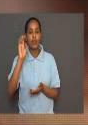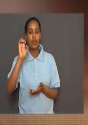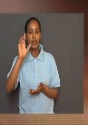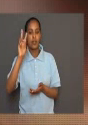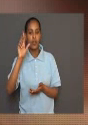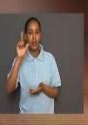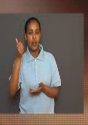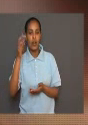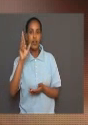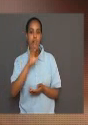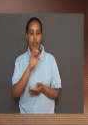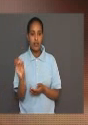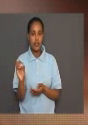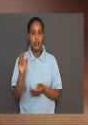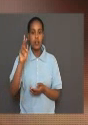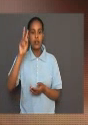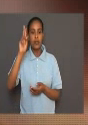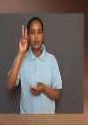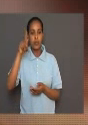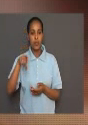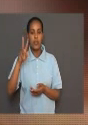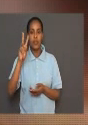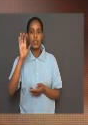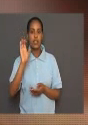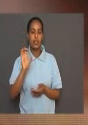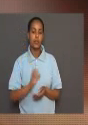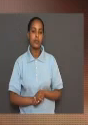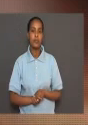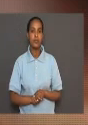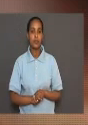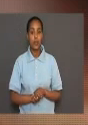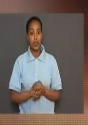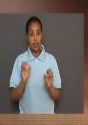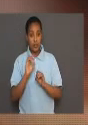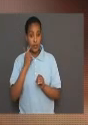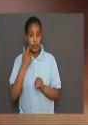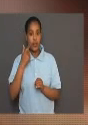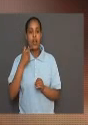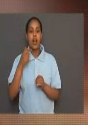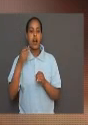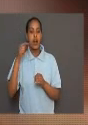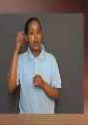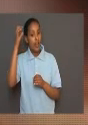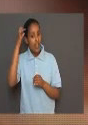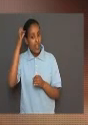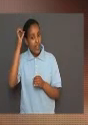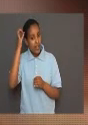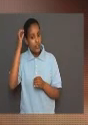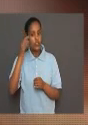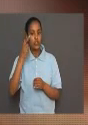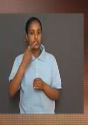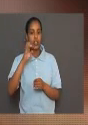Kevlar, and PVC. Even hair gel is made of